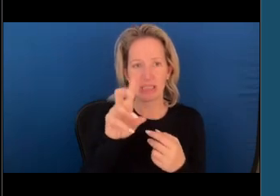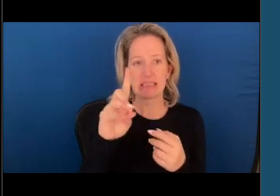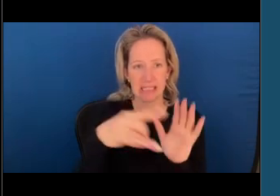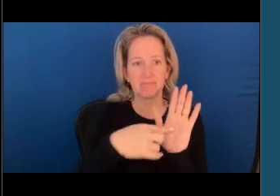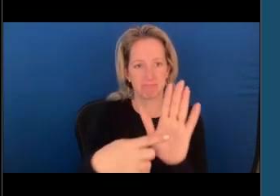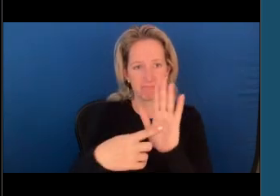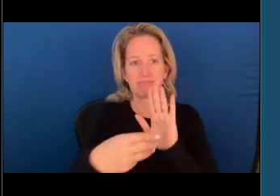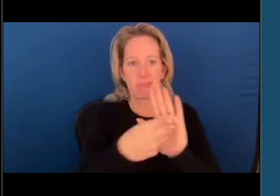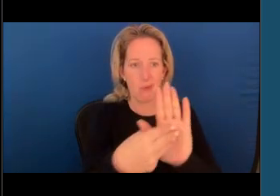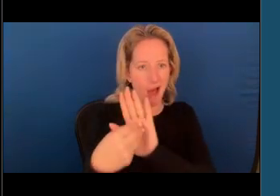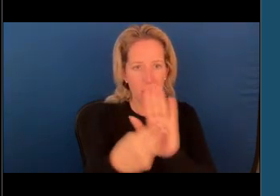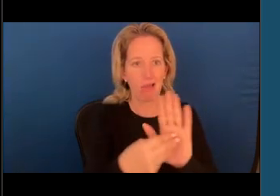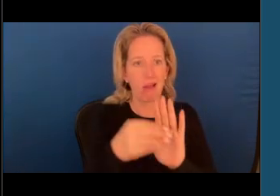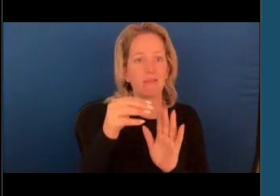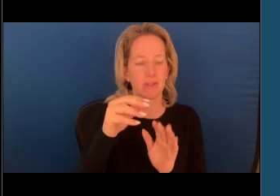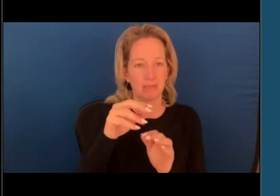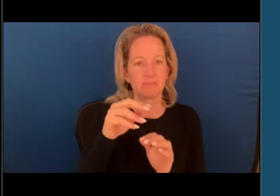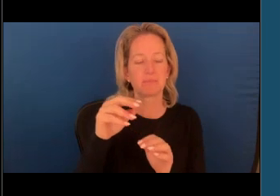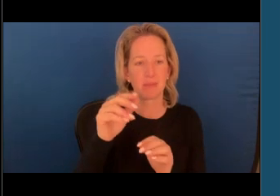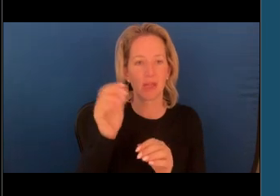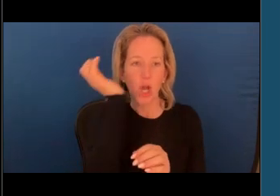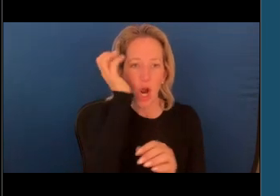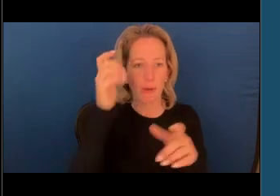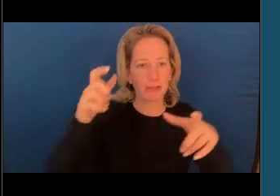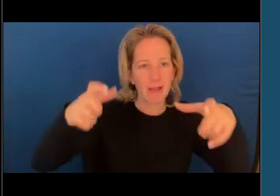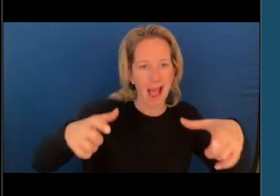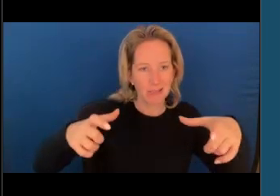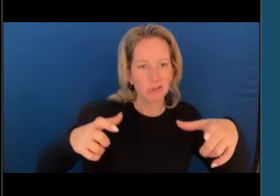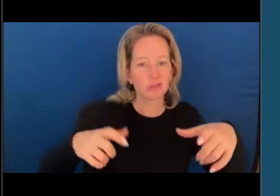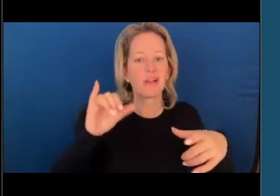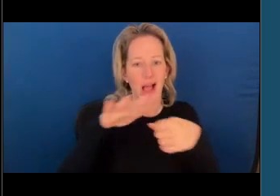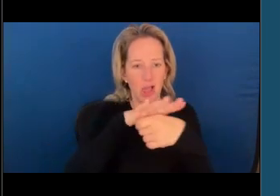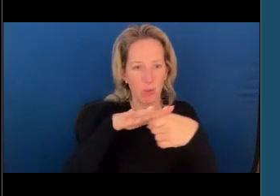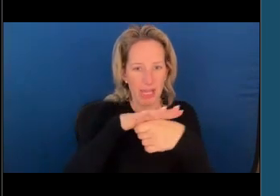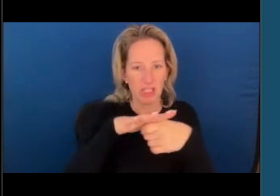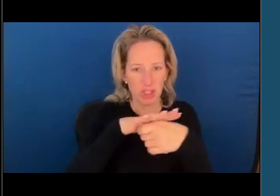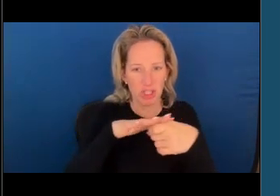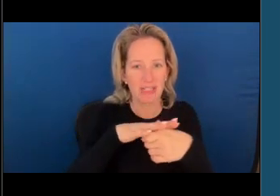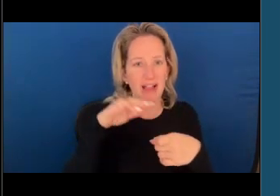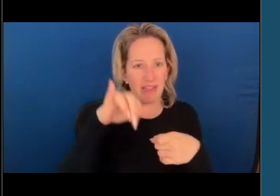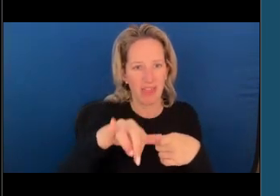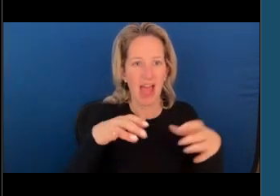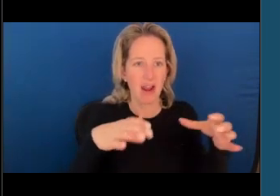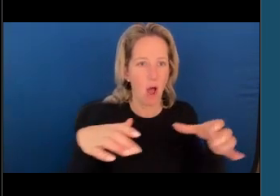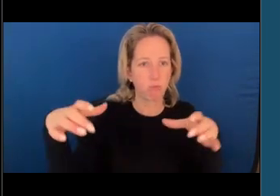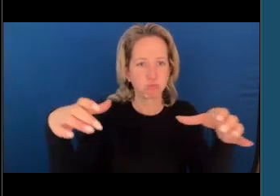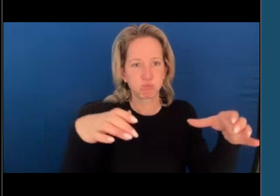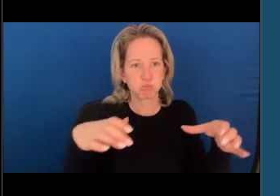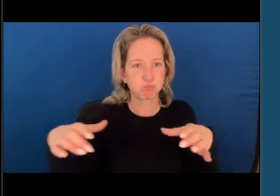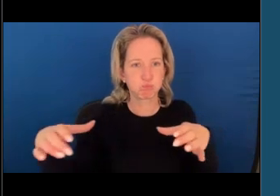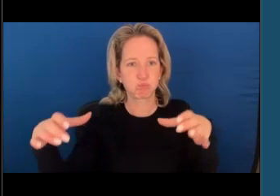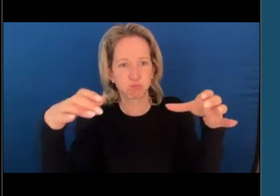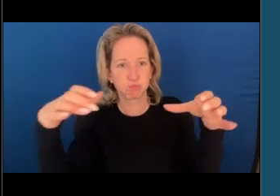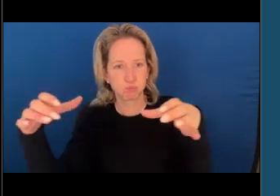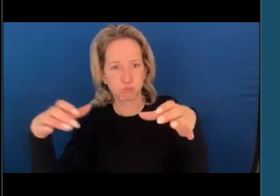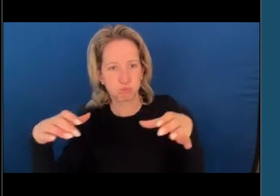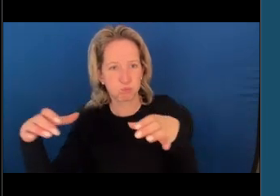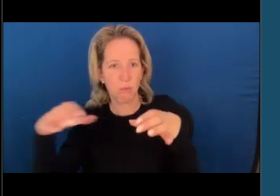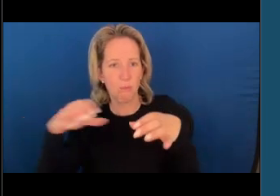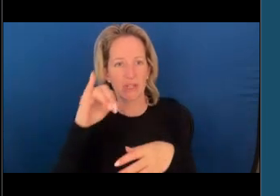is the location and concentration of the garbage patch in January of 2023.